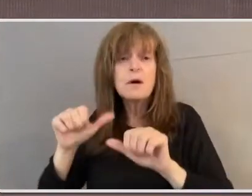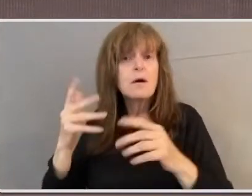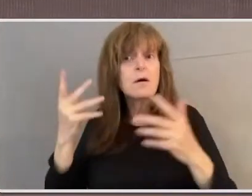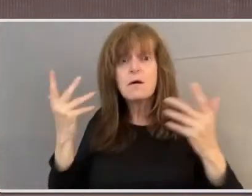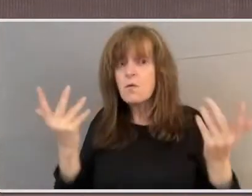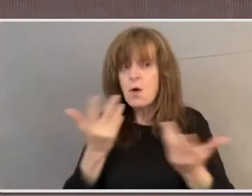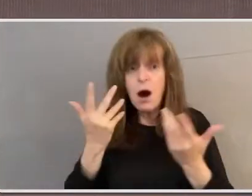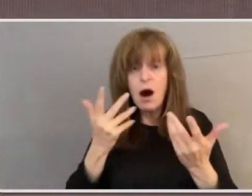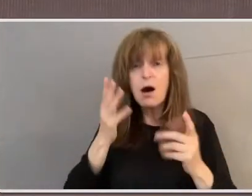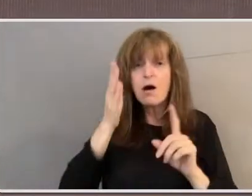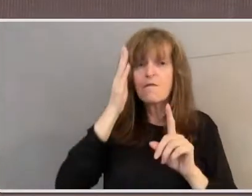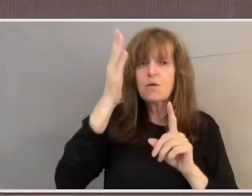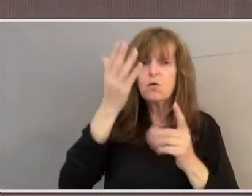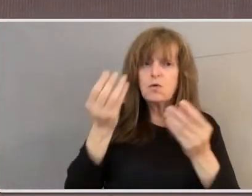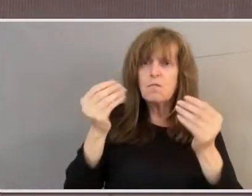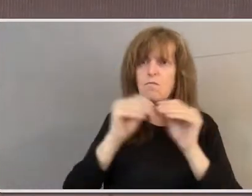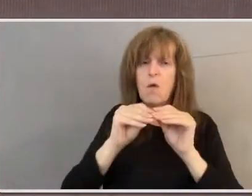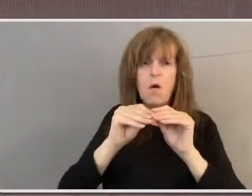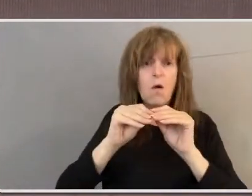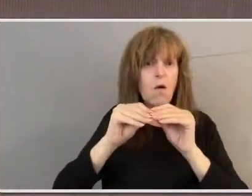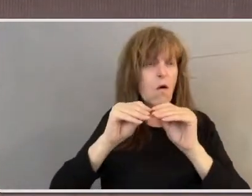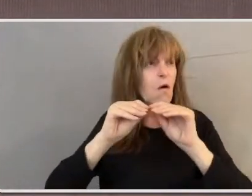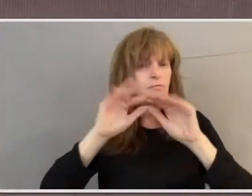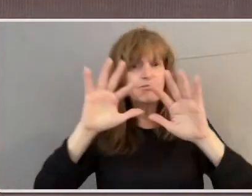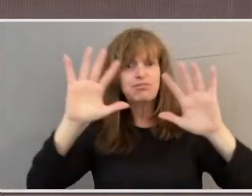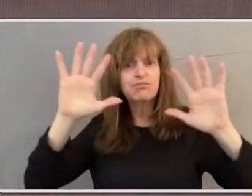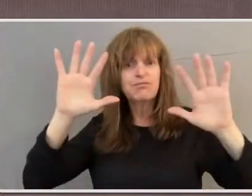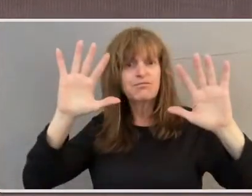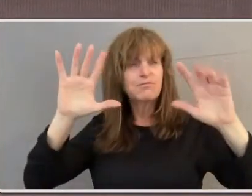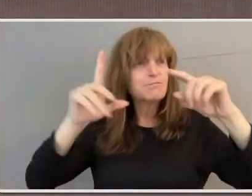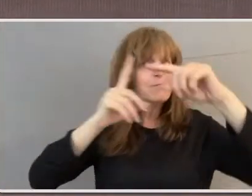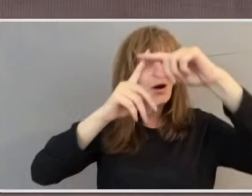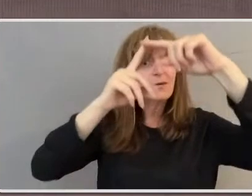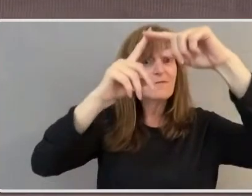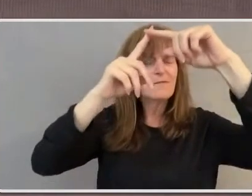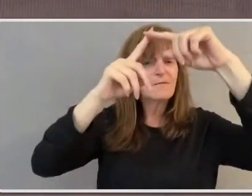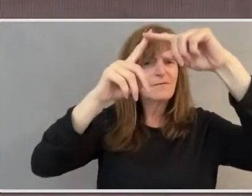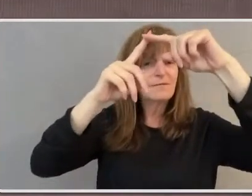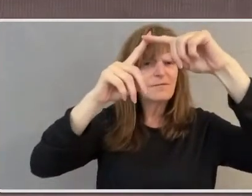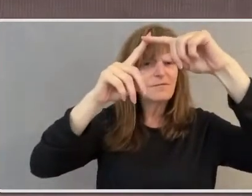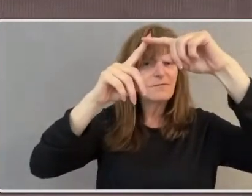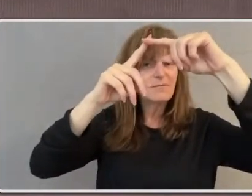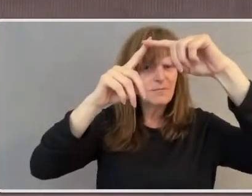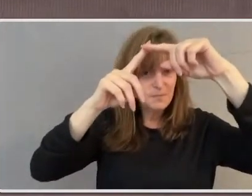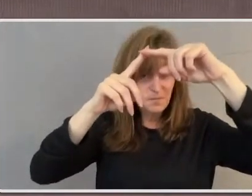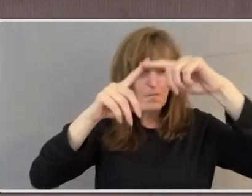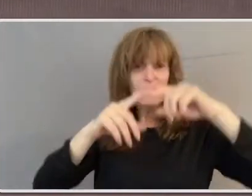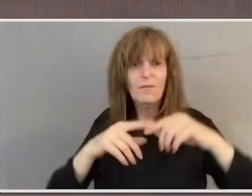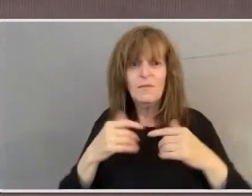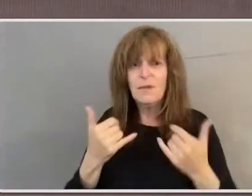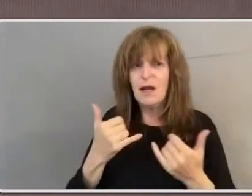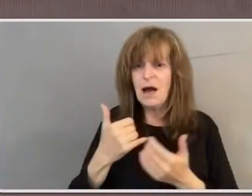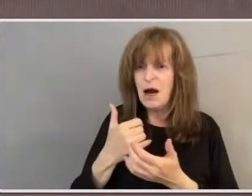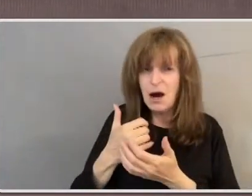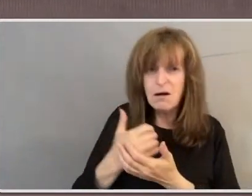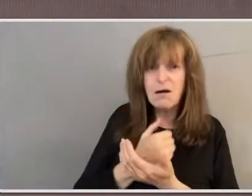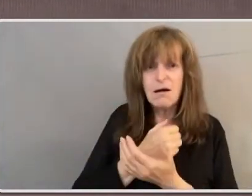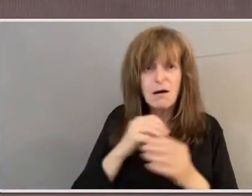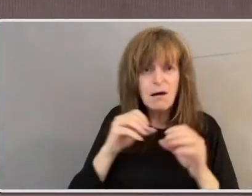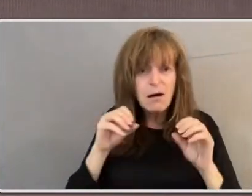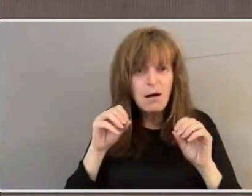In this time of great potential for renewal, may you be guided by the words on the Great Seal of